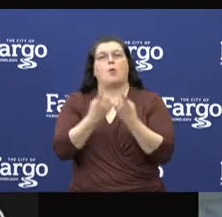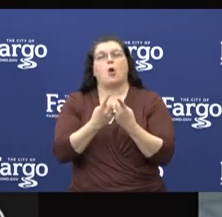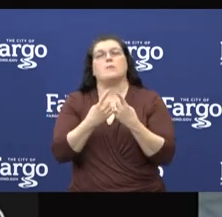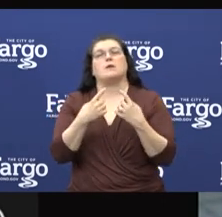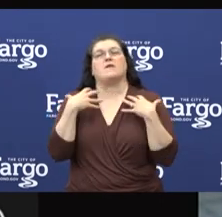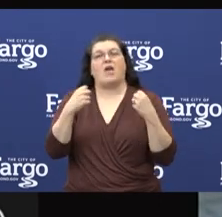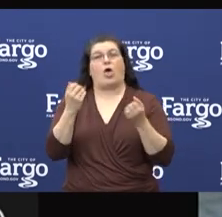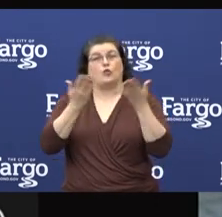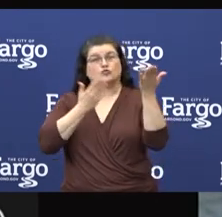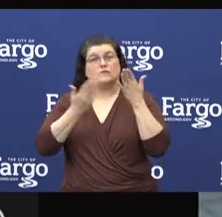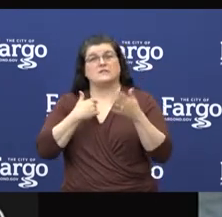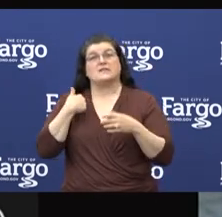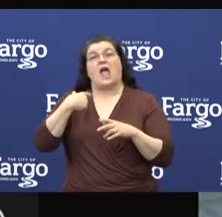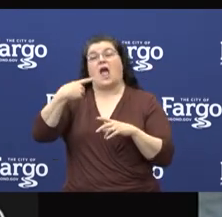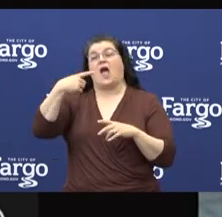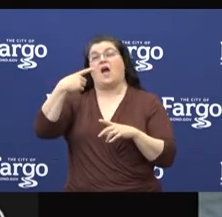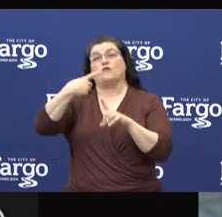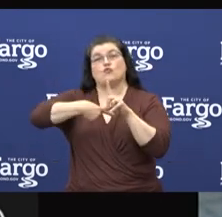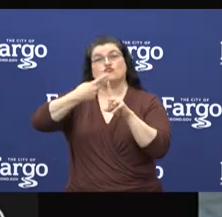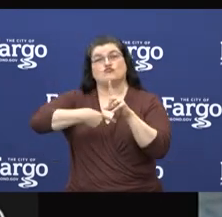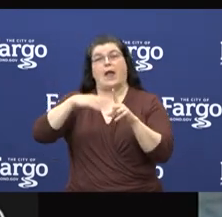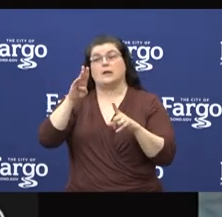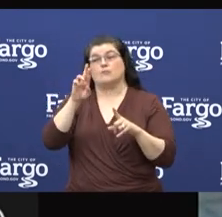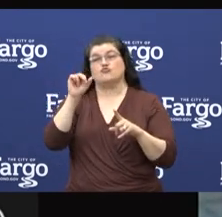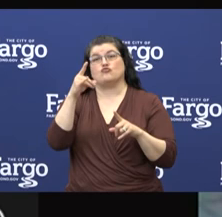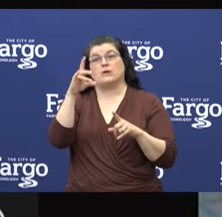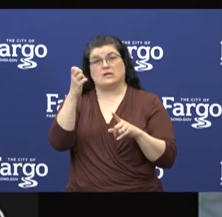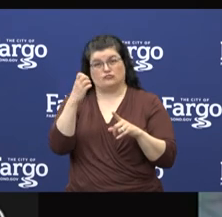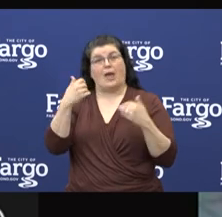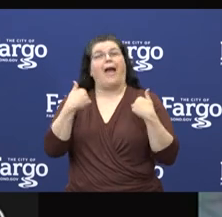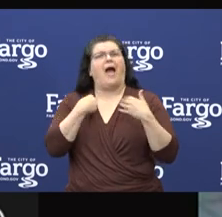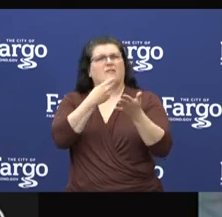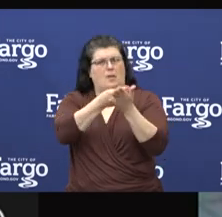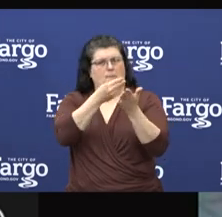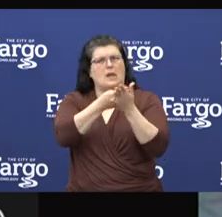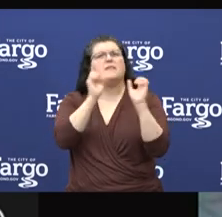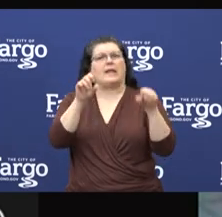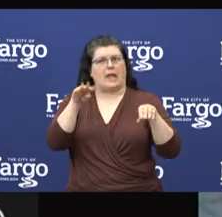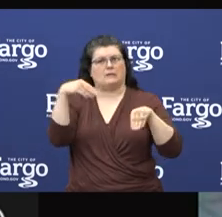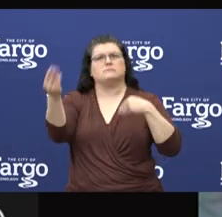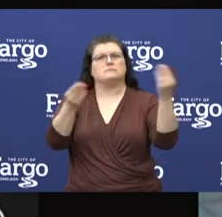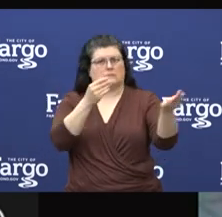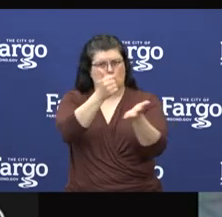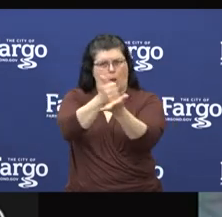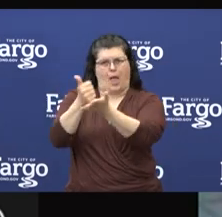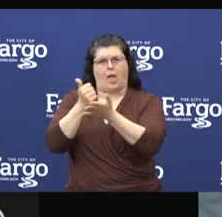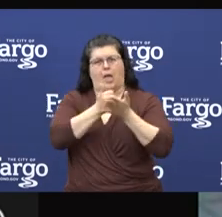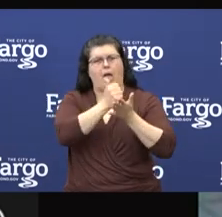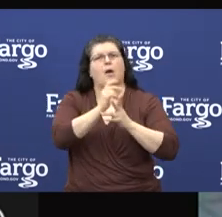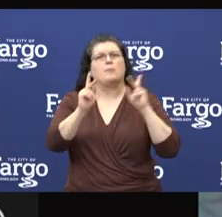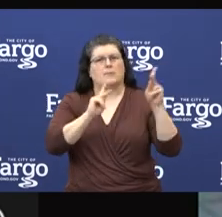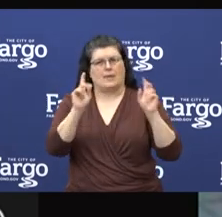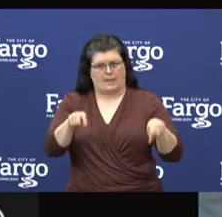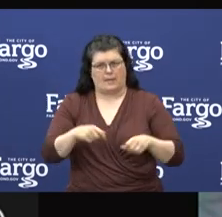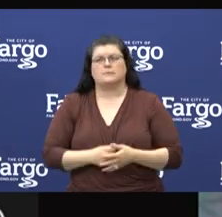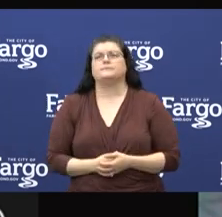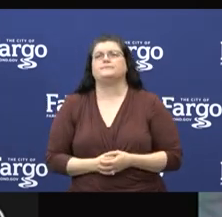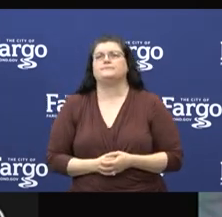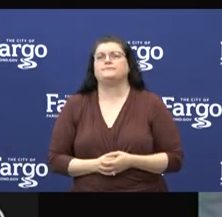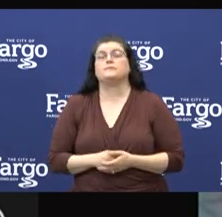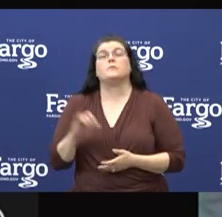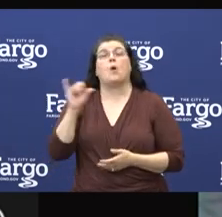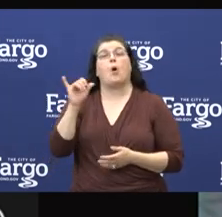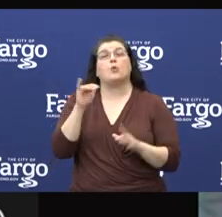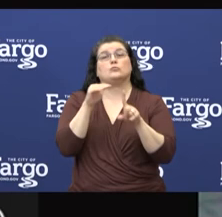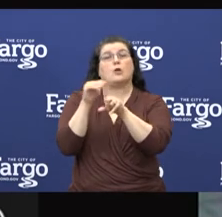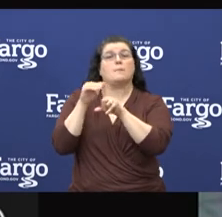Bridge. They have a substantial amount of money that they're able to help the public with. I also want to remind the